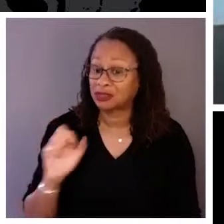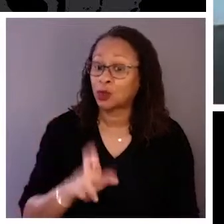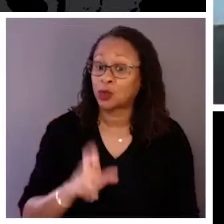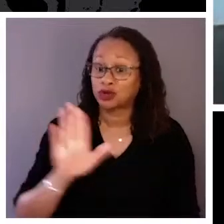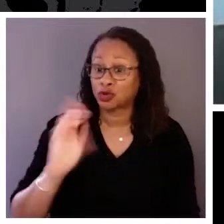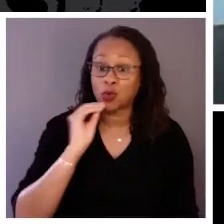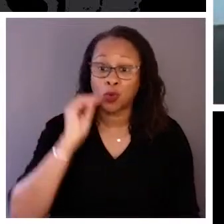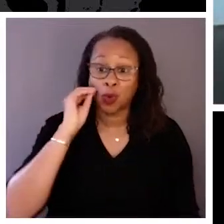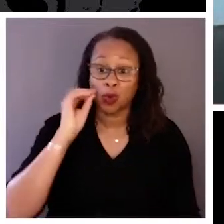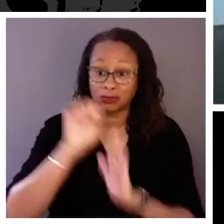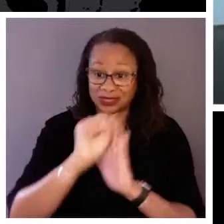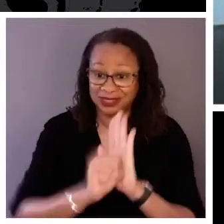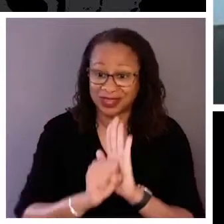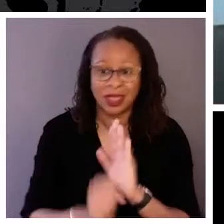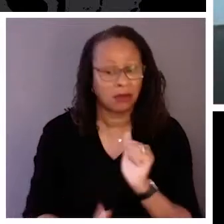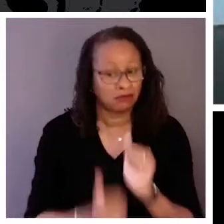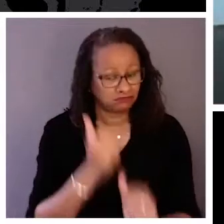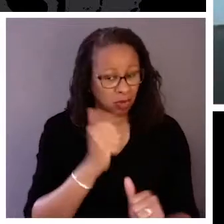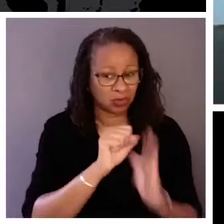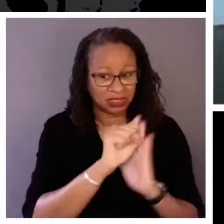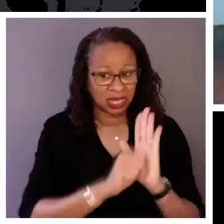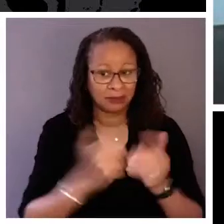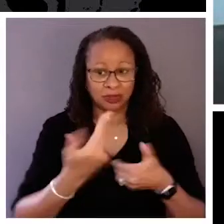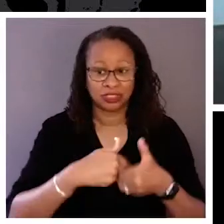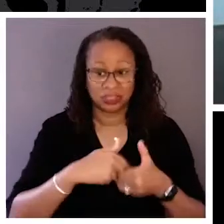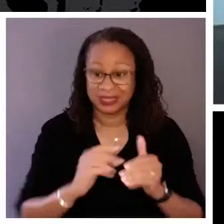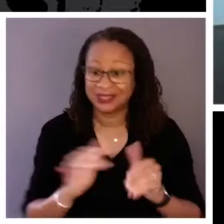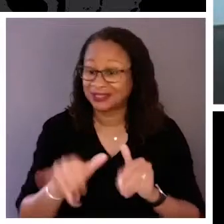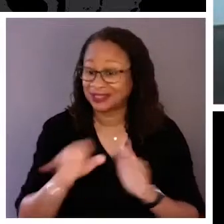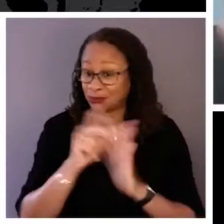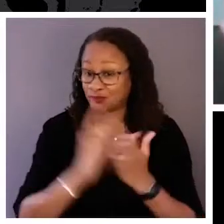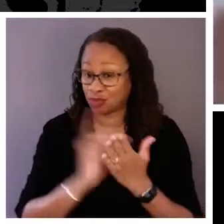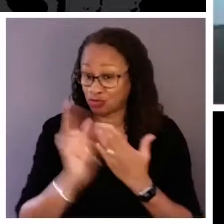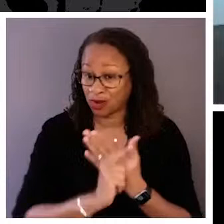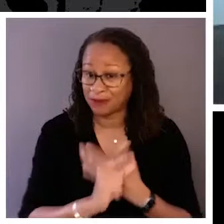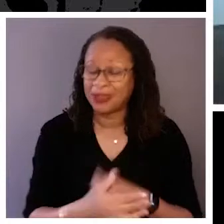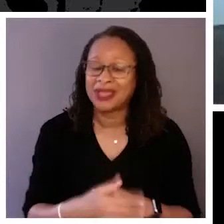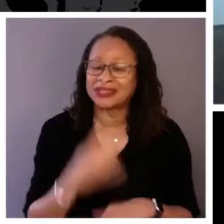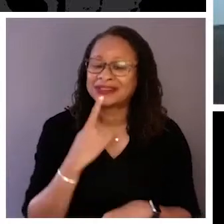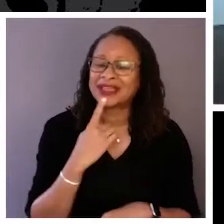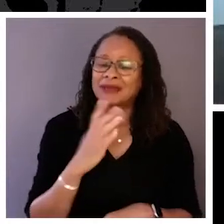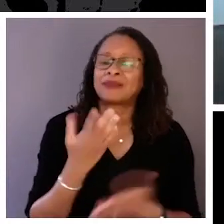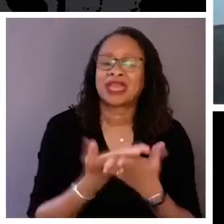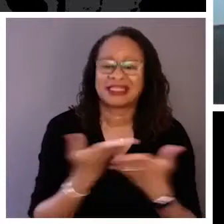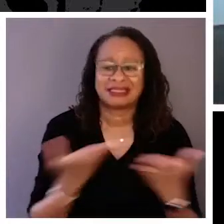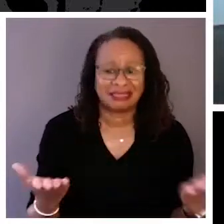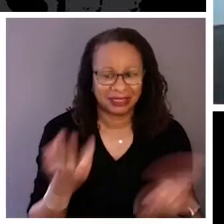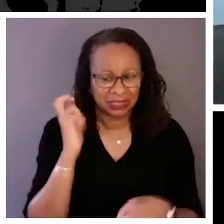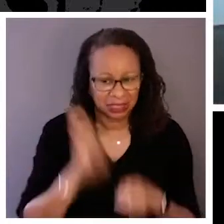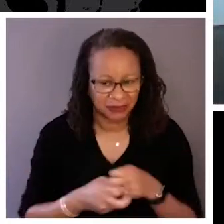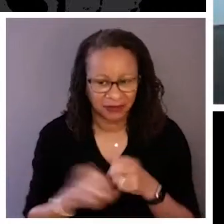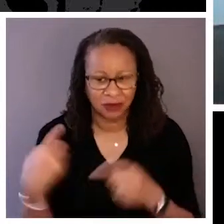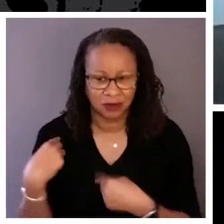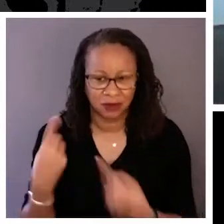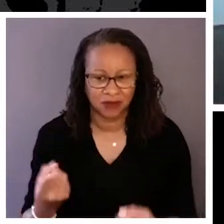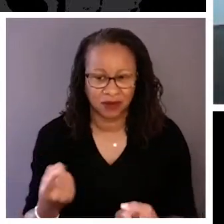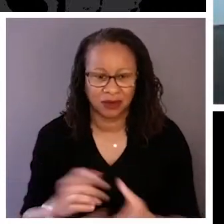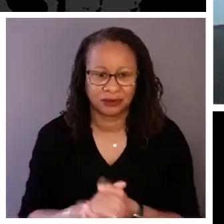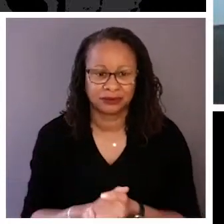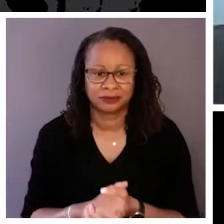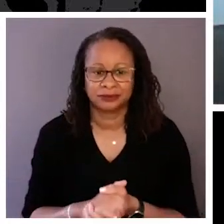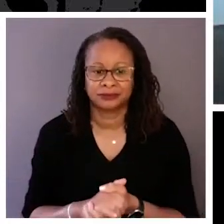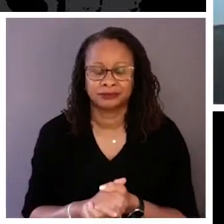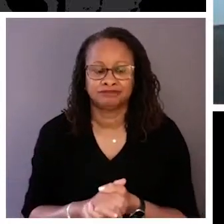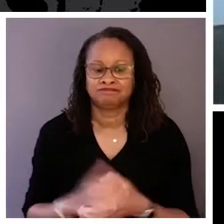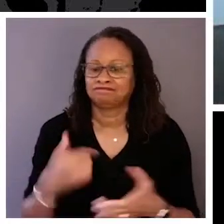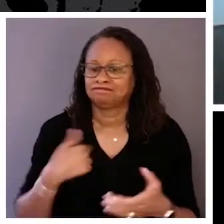because most states participate in this program as well, and you say, things have been really, really difficult. I don't